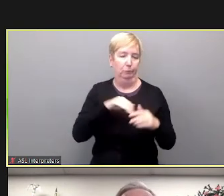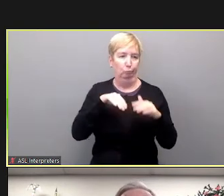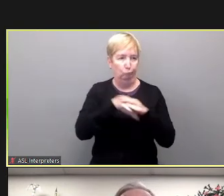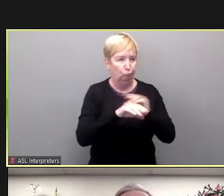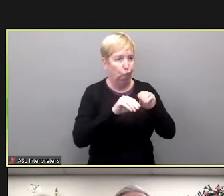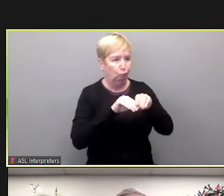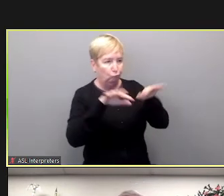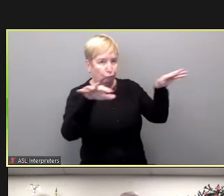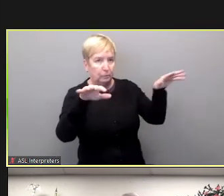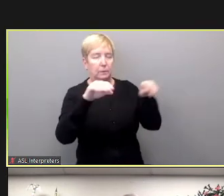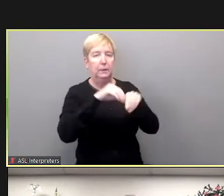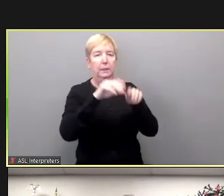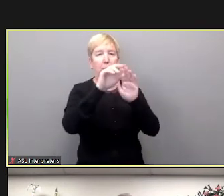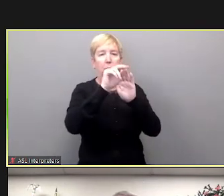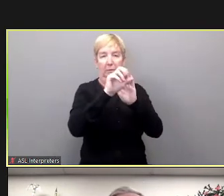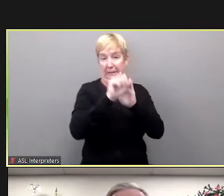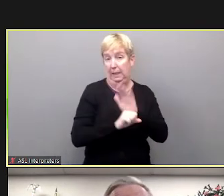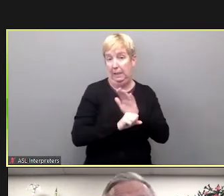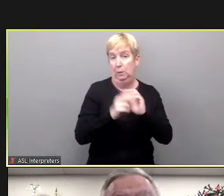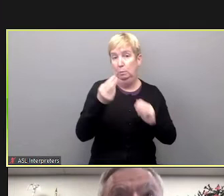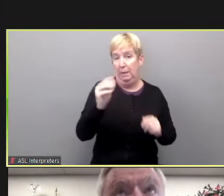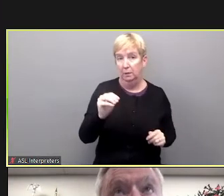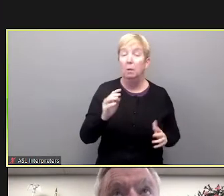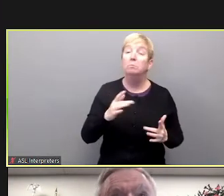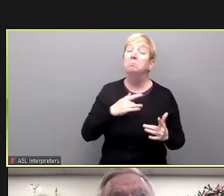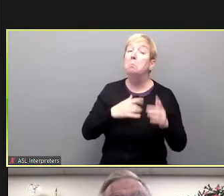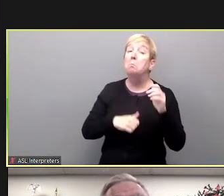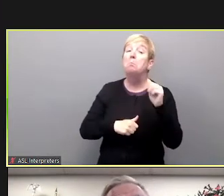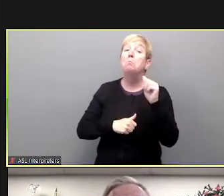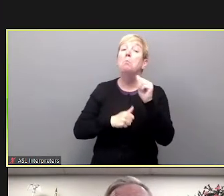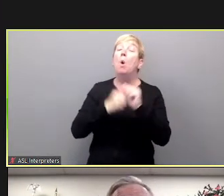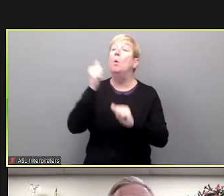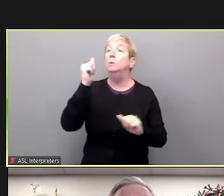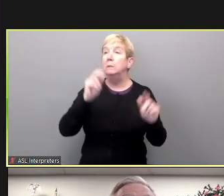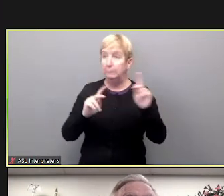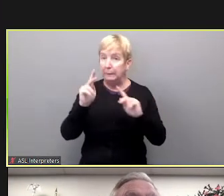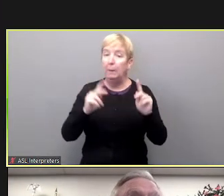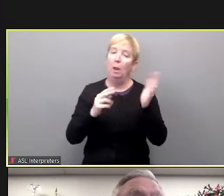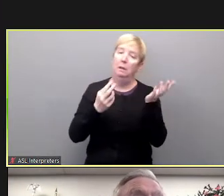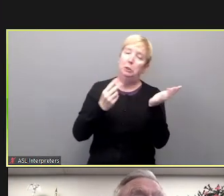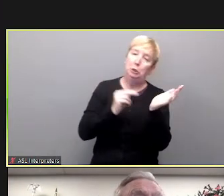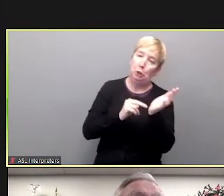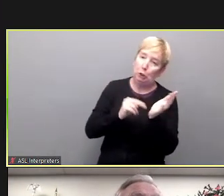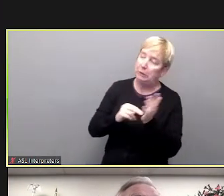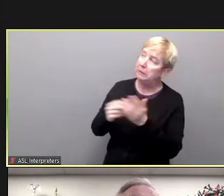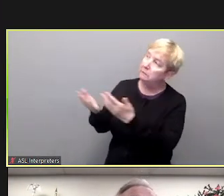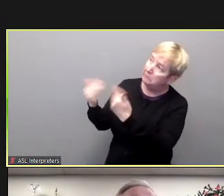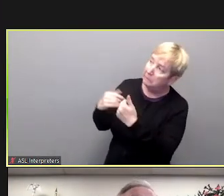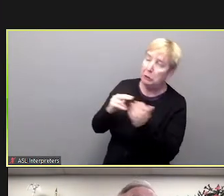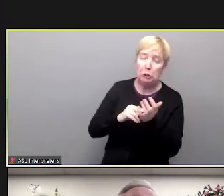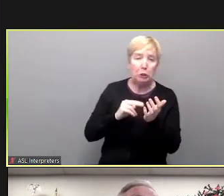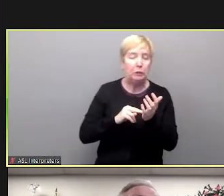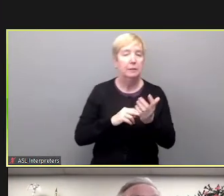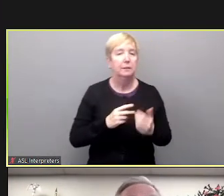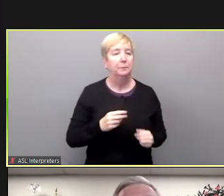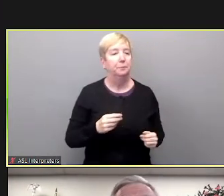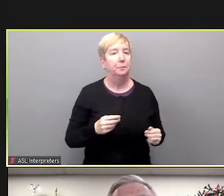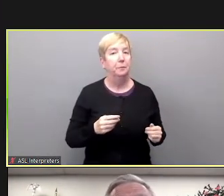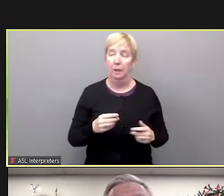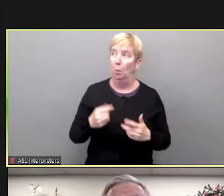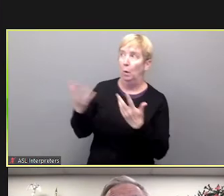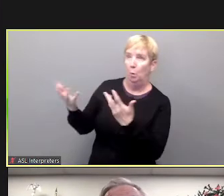are distributed throughout the state. The vast majority of these individuals are nurses, and we're looking to provide